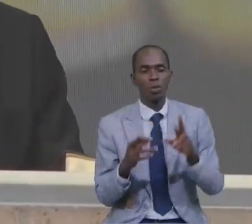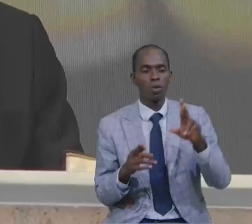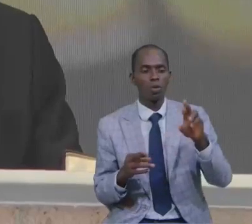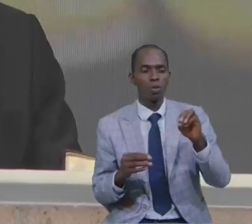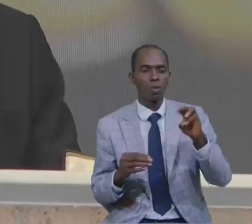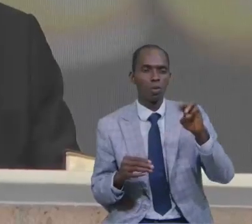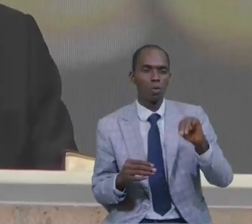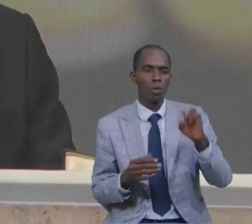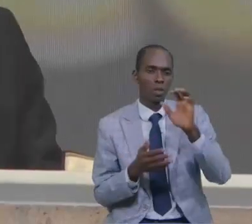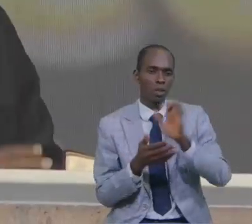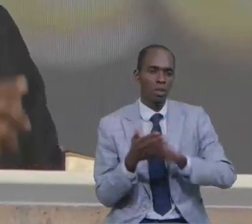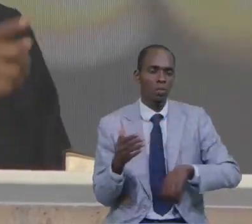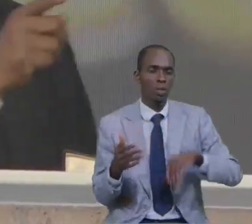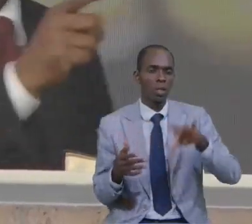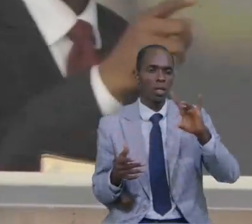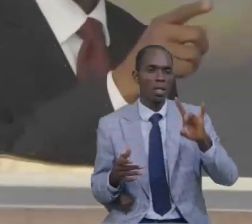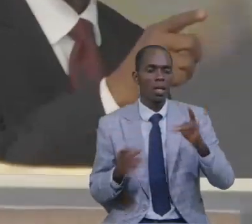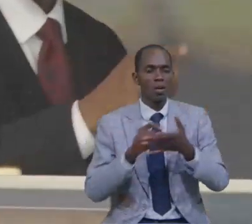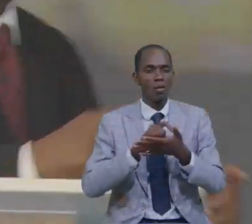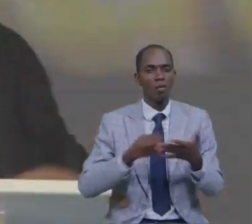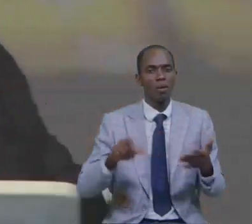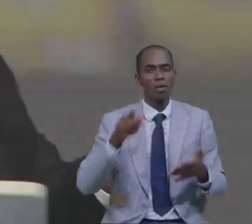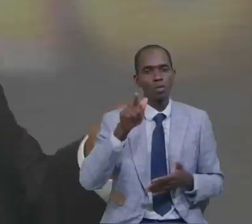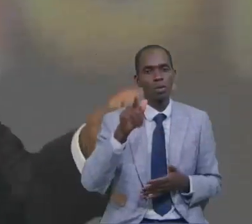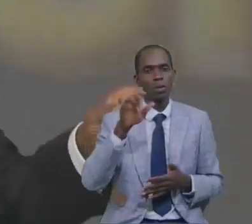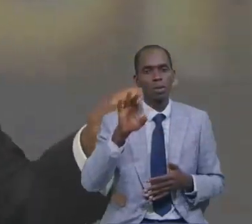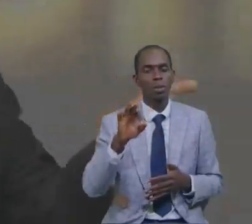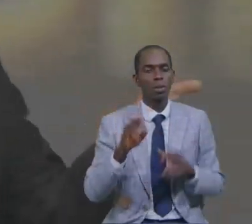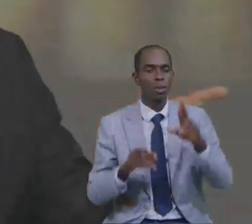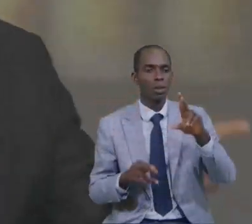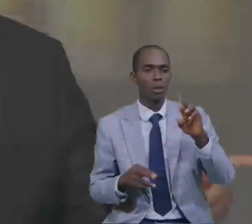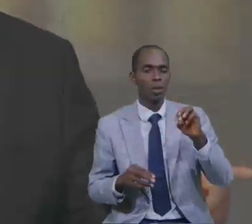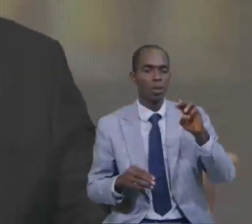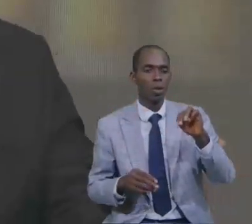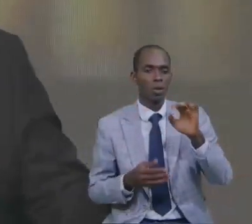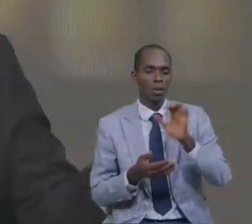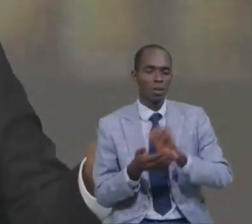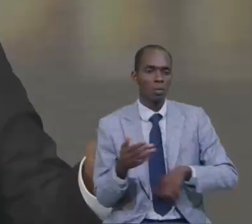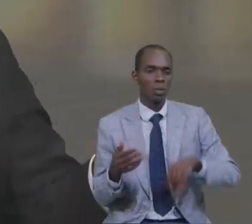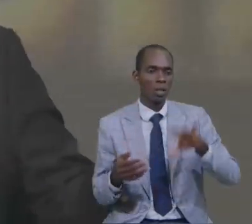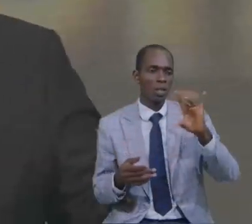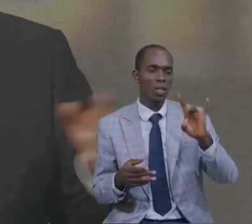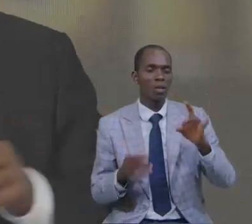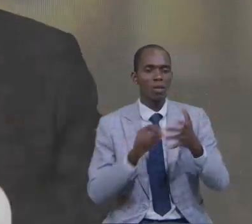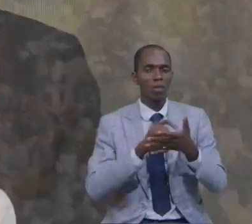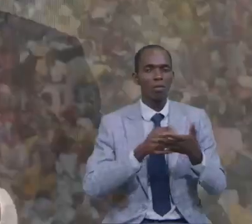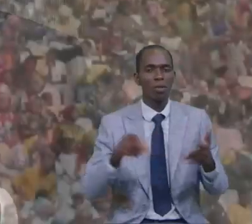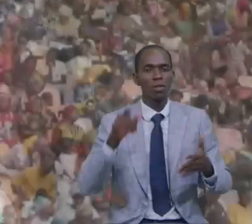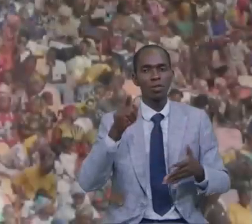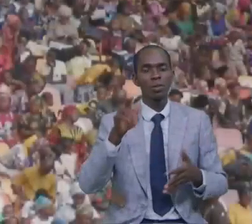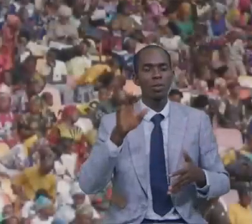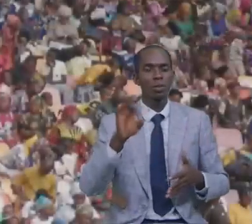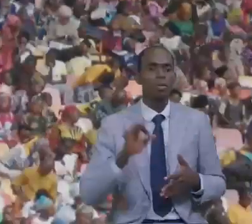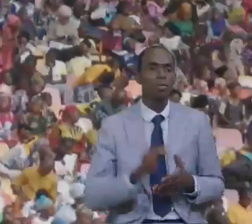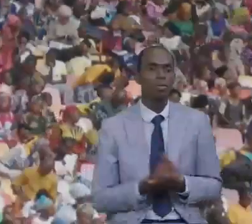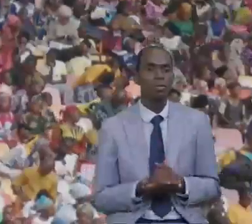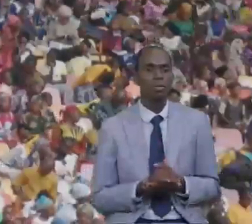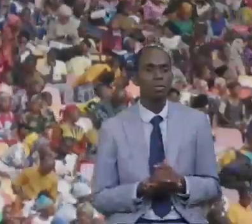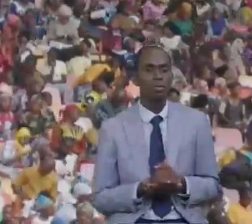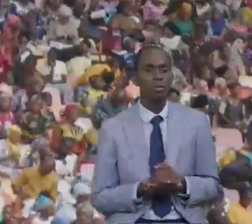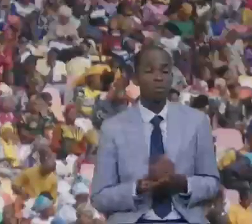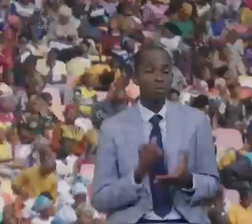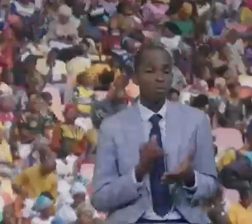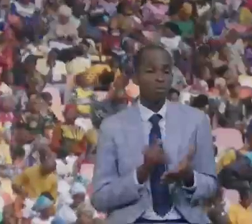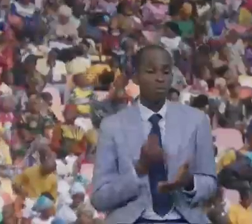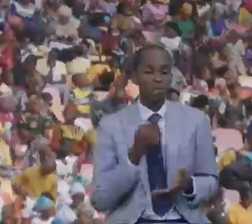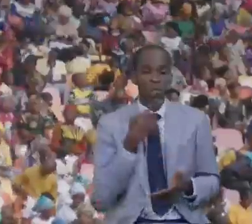from verse 29. It says, for whom he did foreknow, he